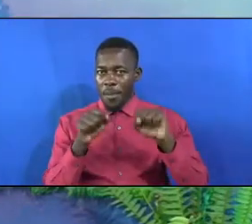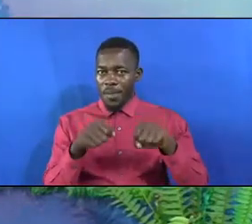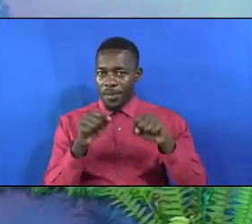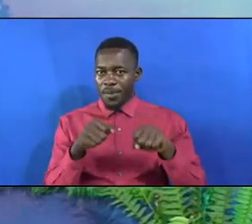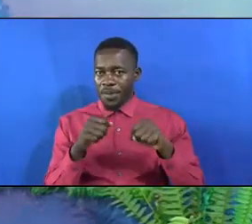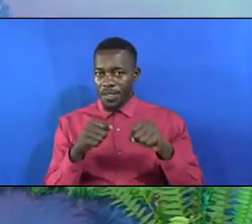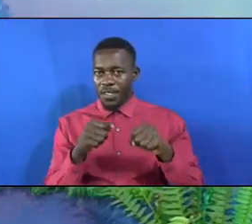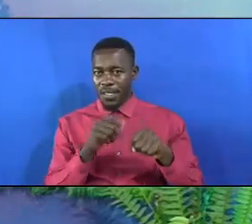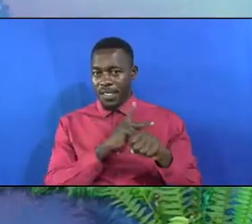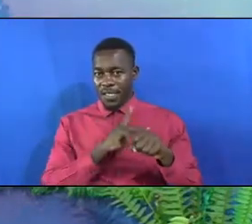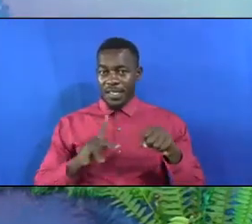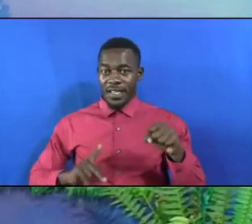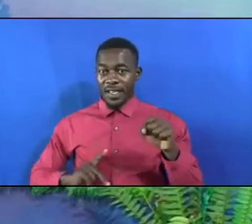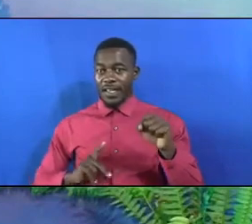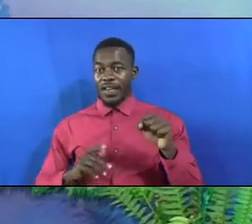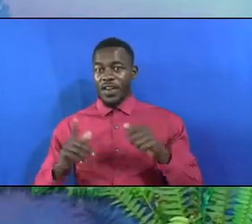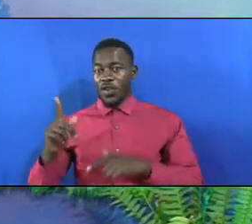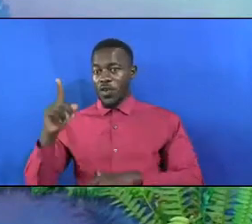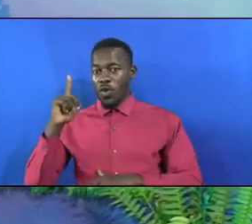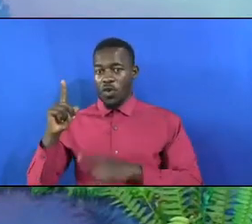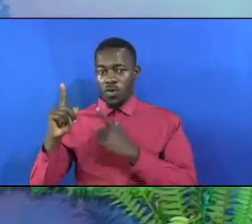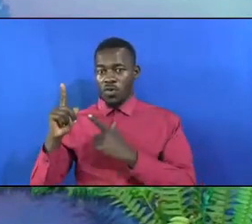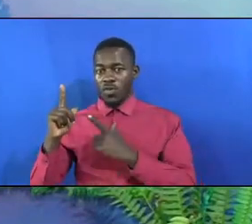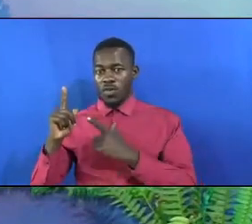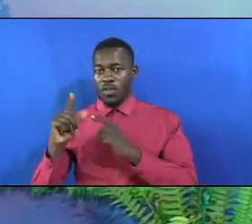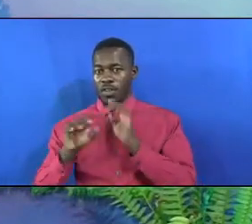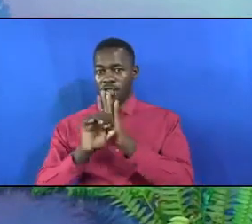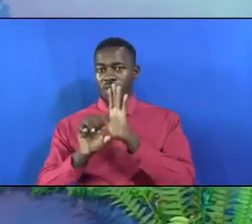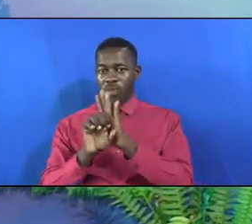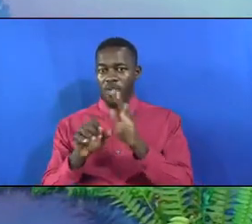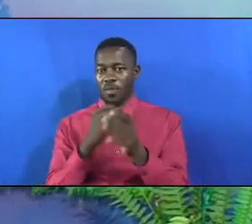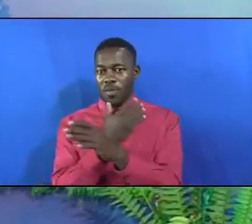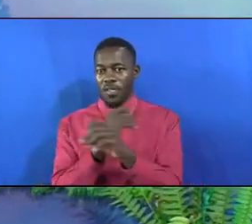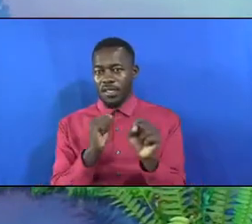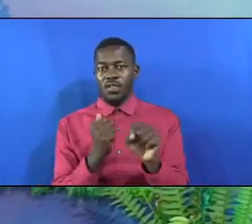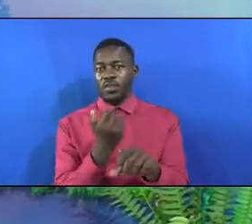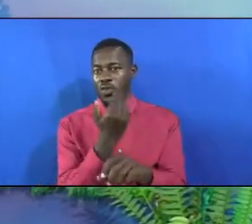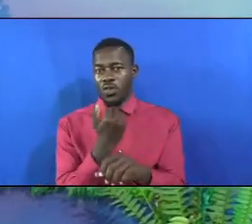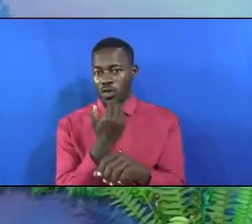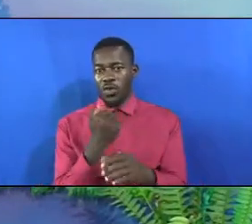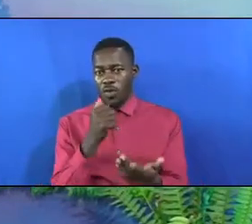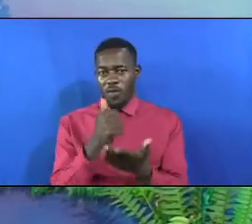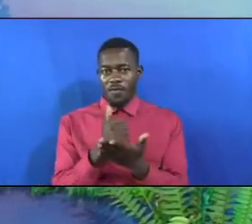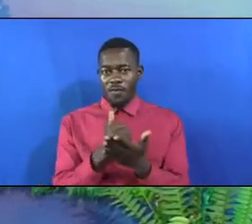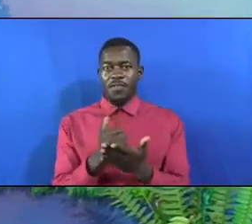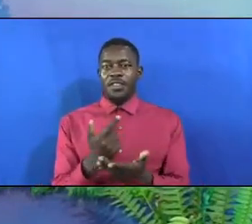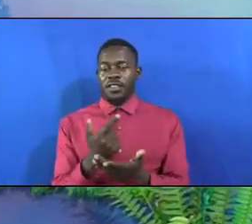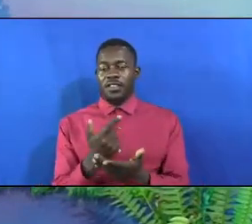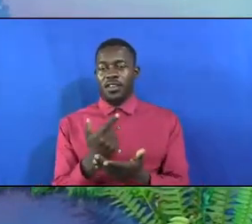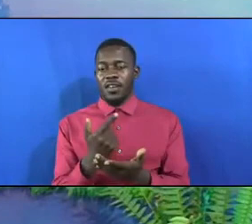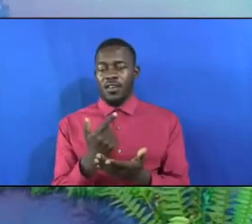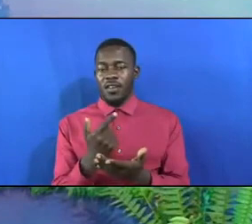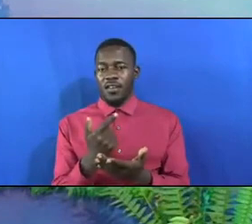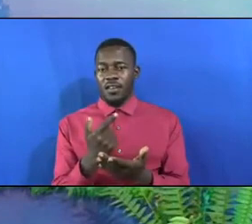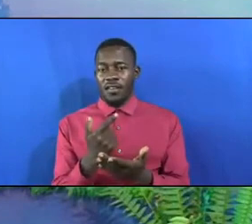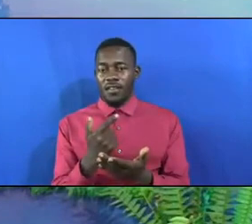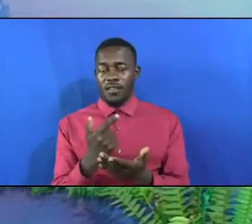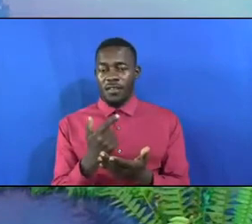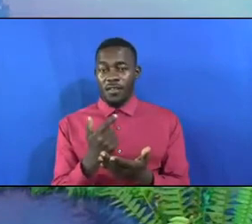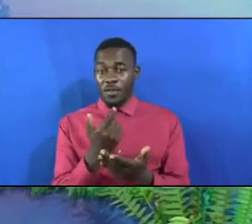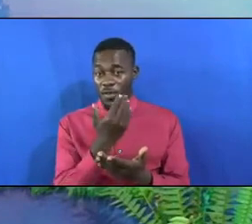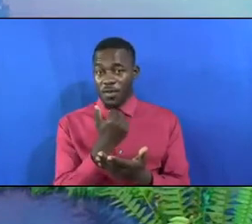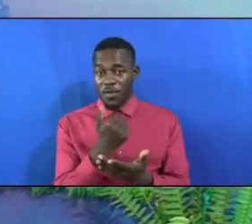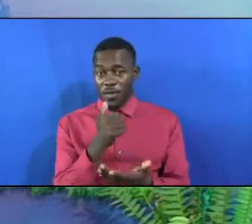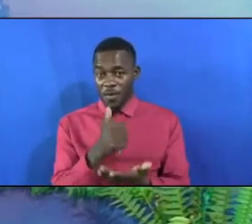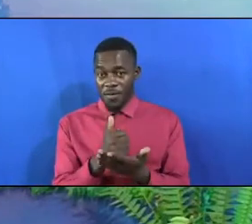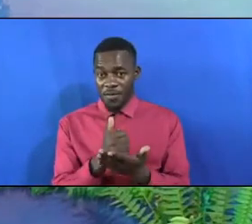by the king, umeitwa kwa ofisi ya president mwenyewe, the first thing, the mere fact that you've been